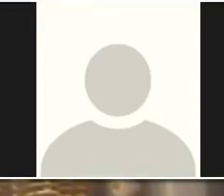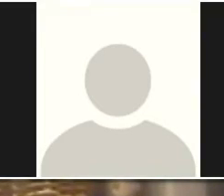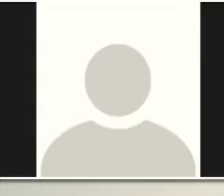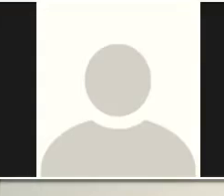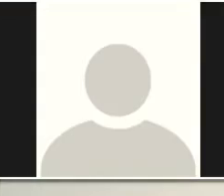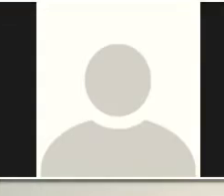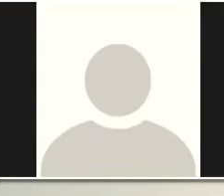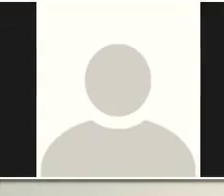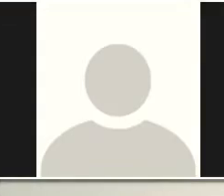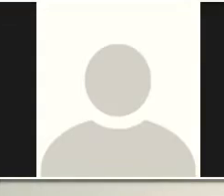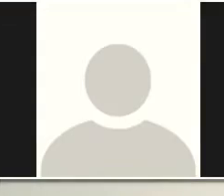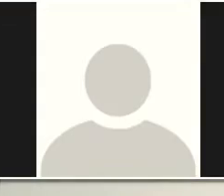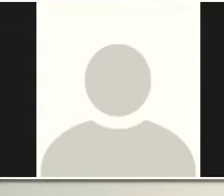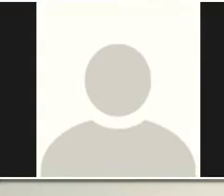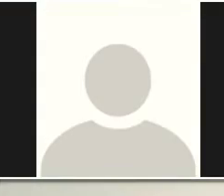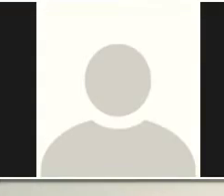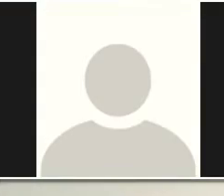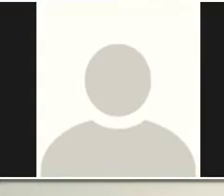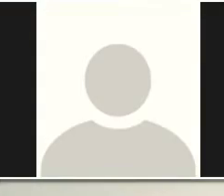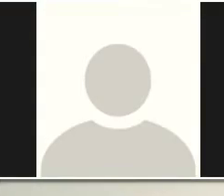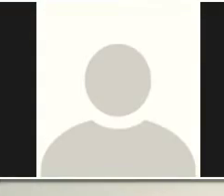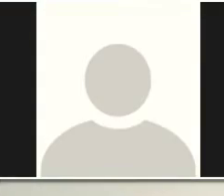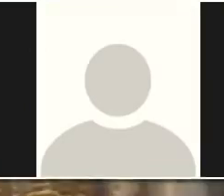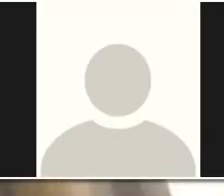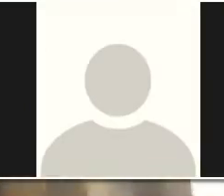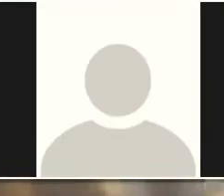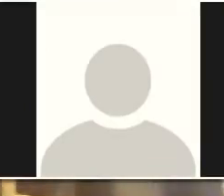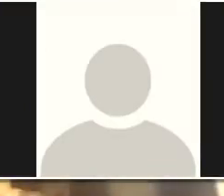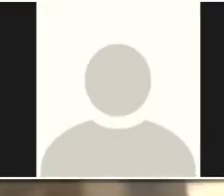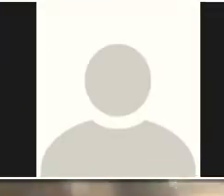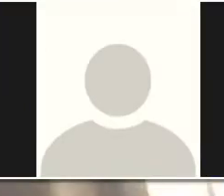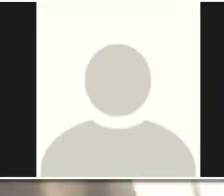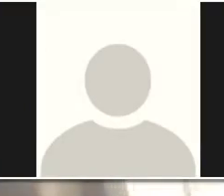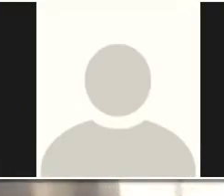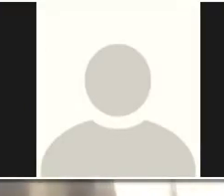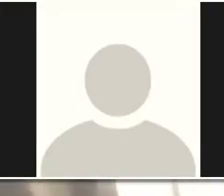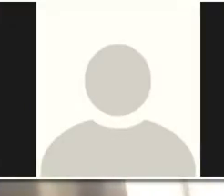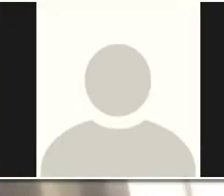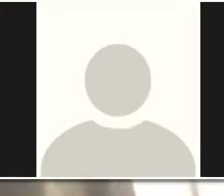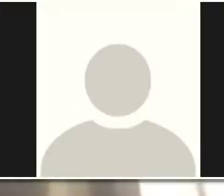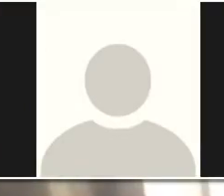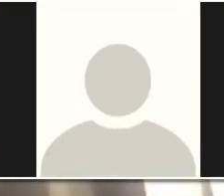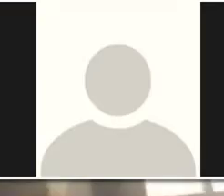committee Council next we'll move to chair